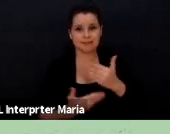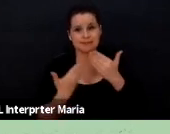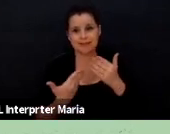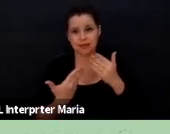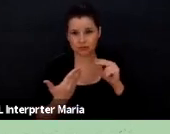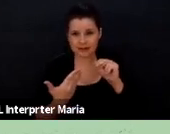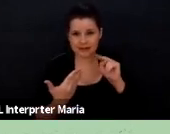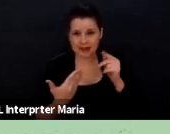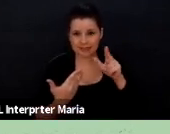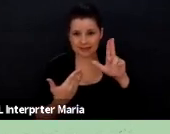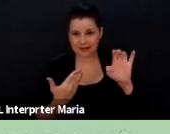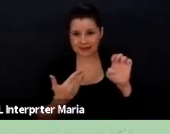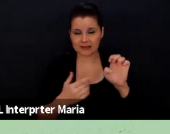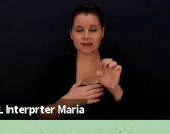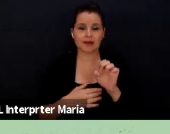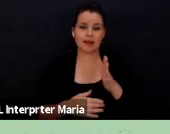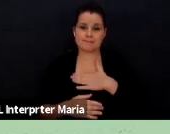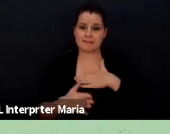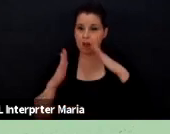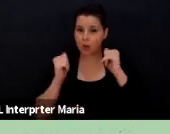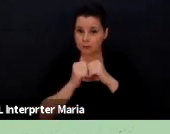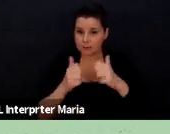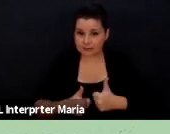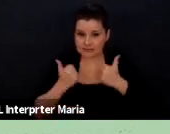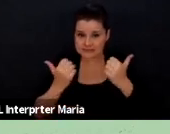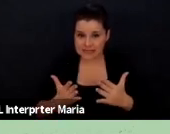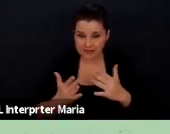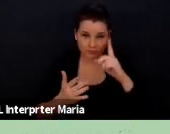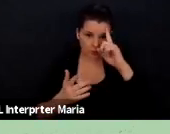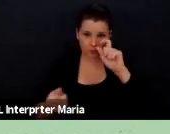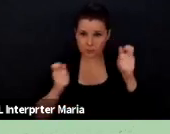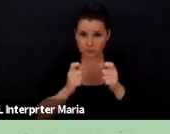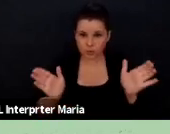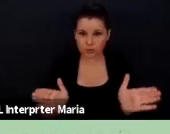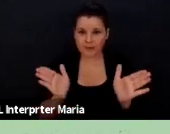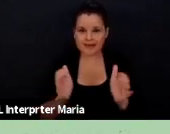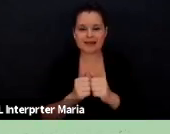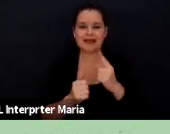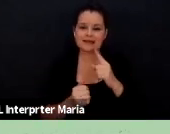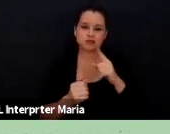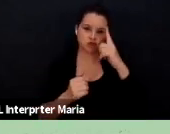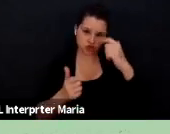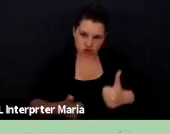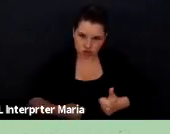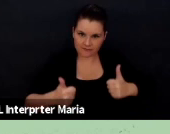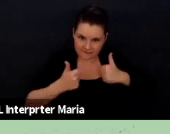off. My hopes for the survivor movement is that it continues to be survivor-centered and